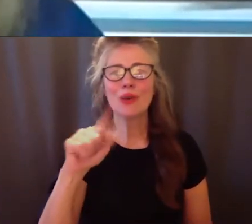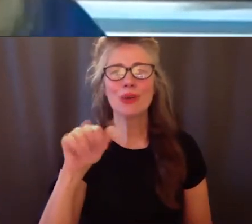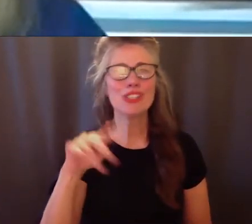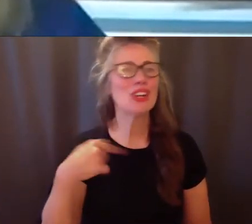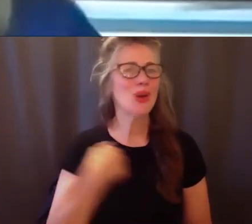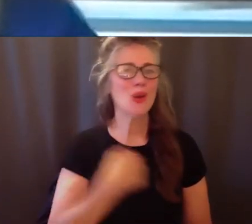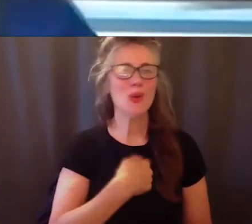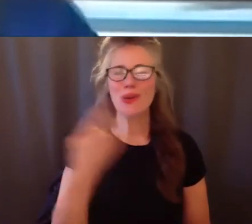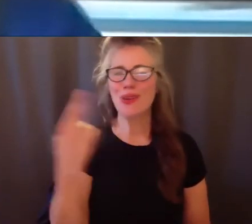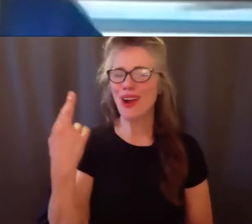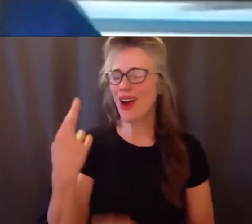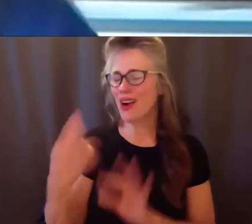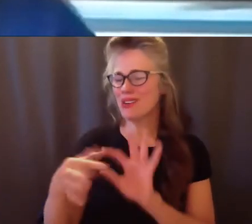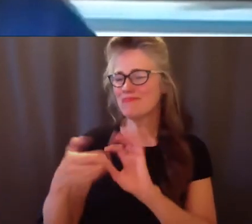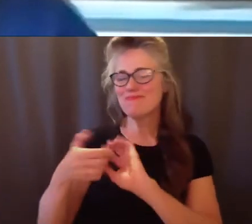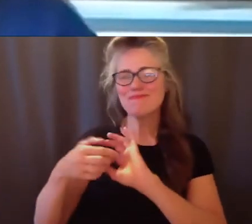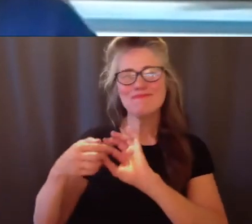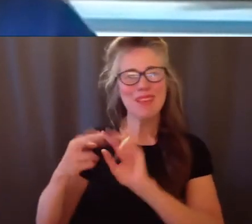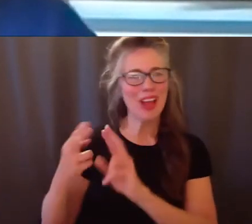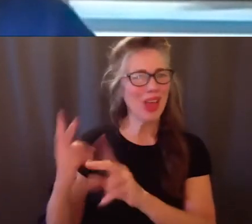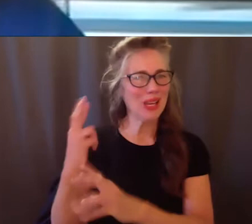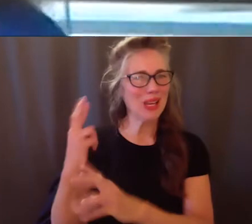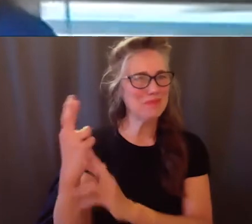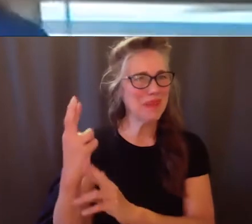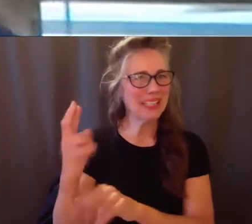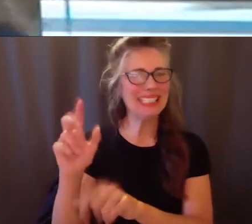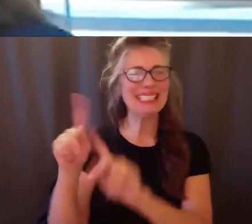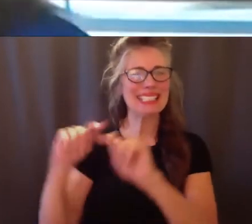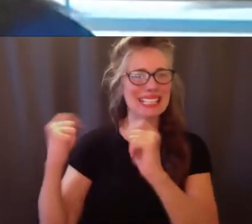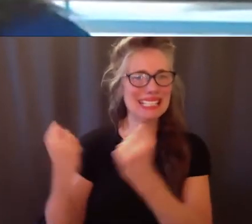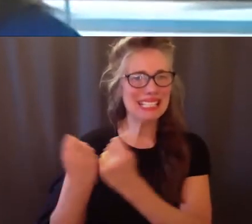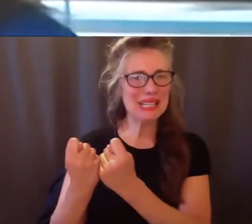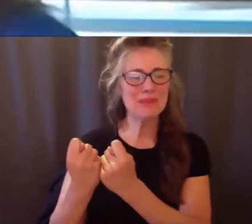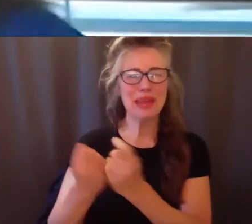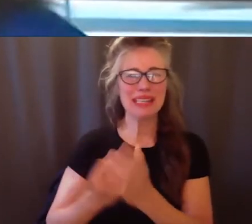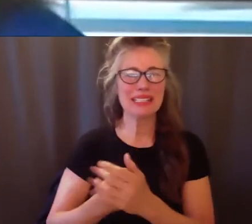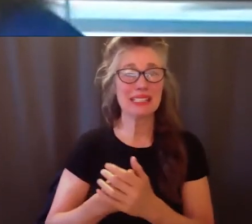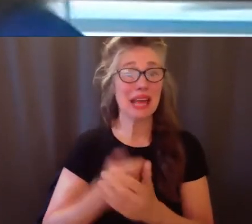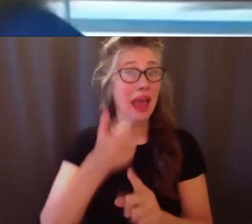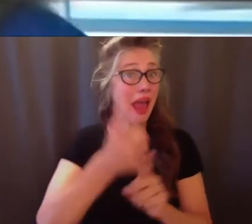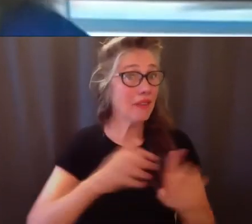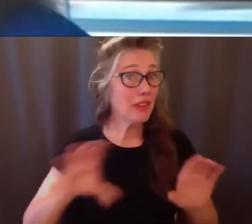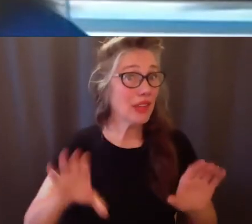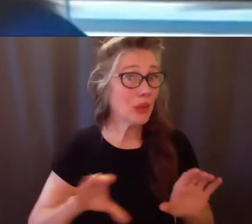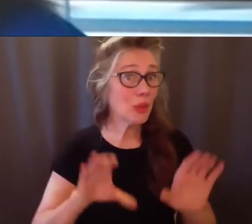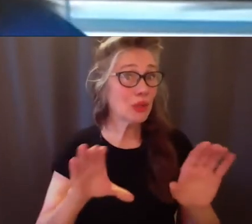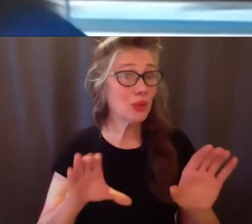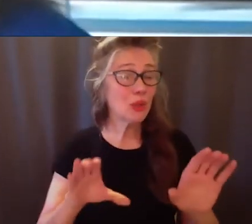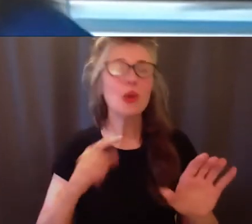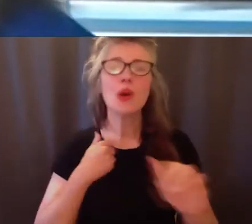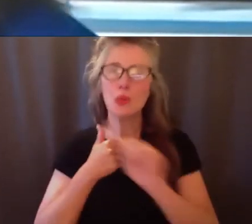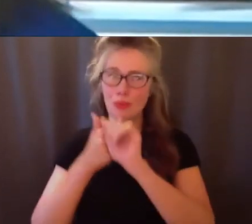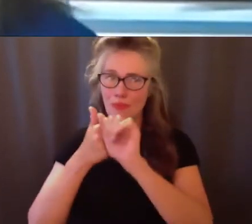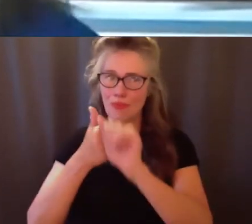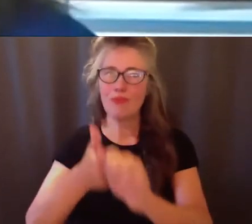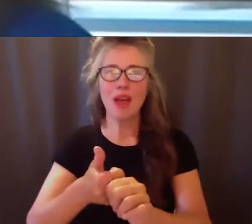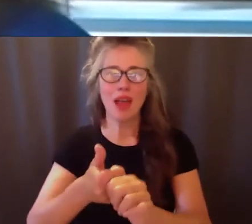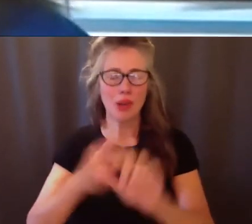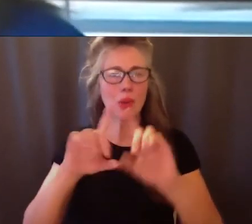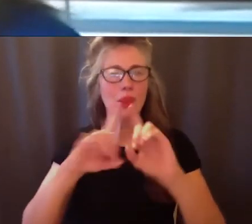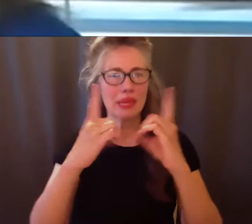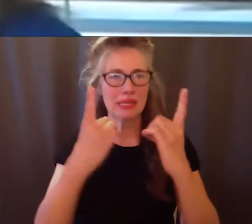through. We want to highlight for you that in everything we do, we are always adhering to our